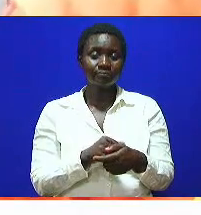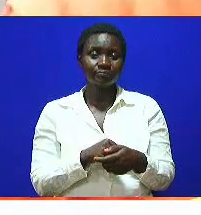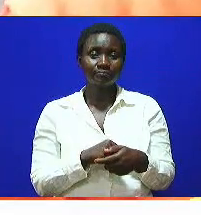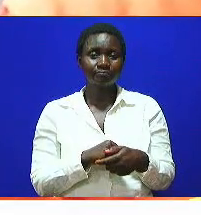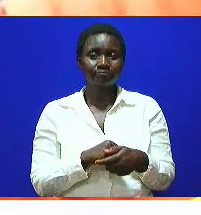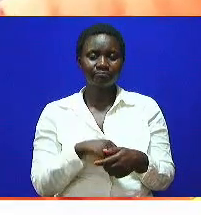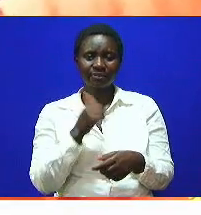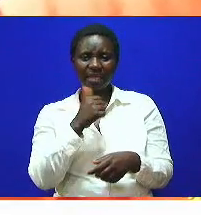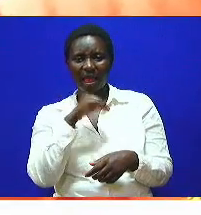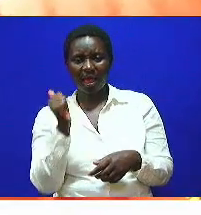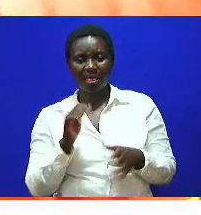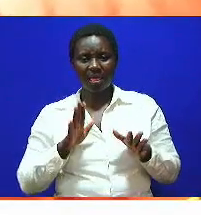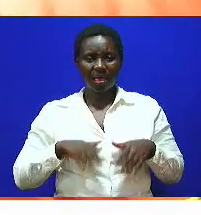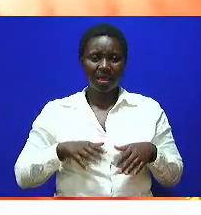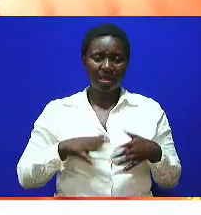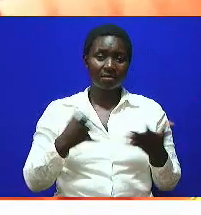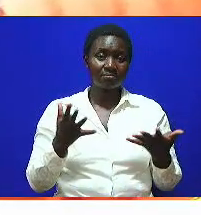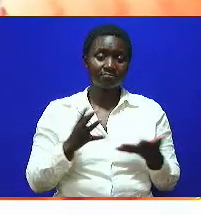harassment on women